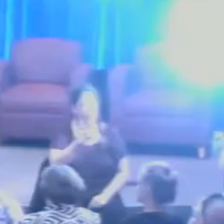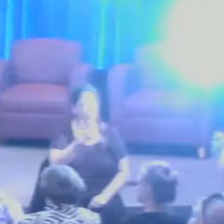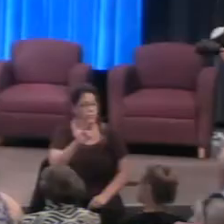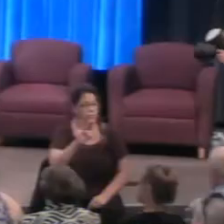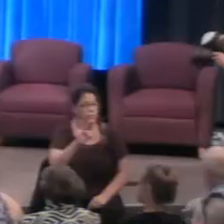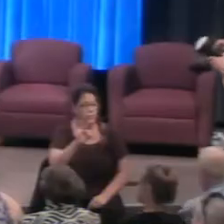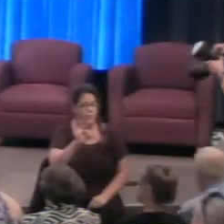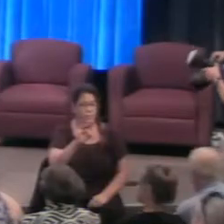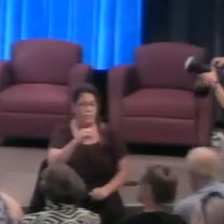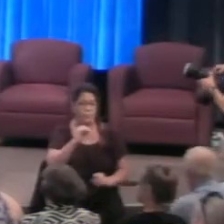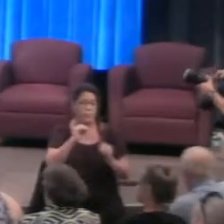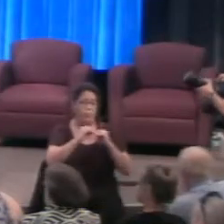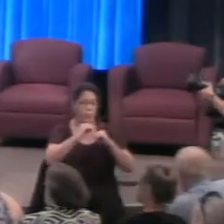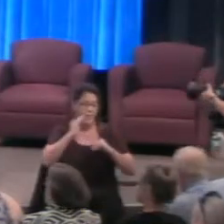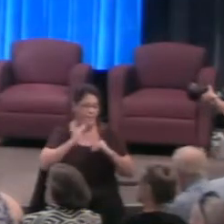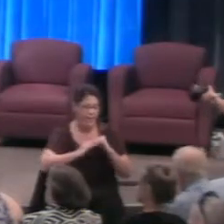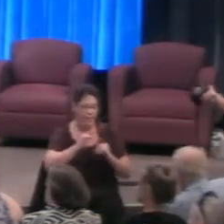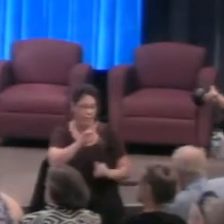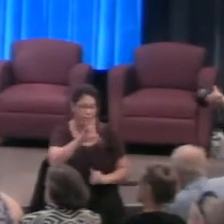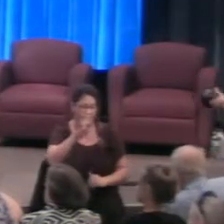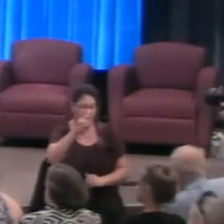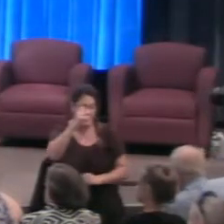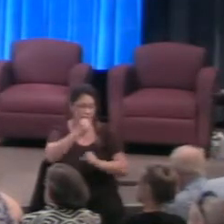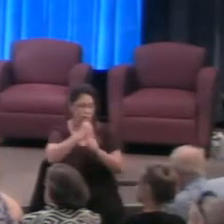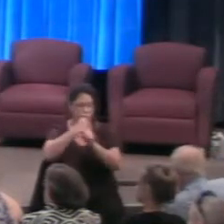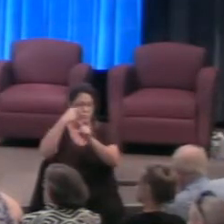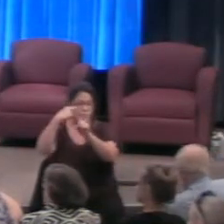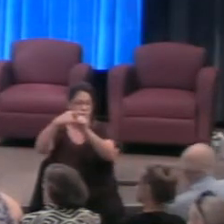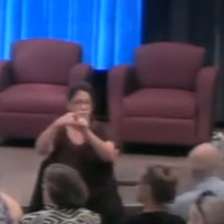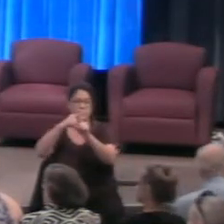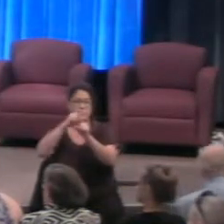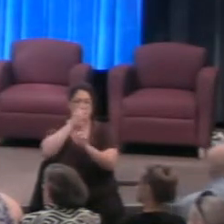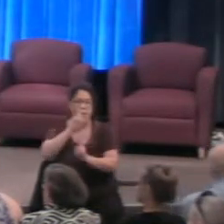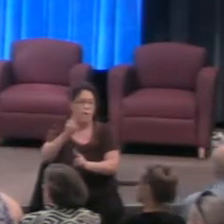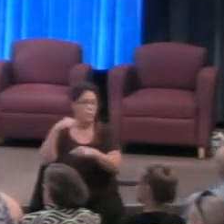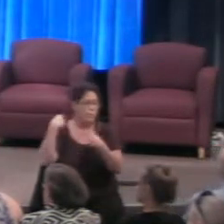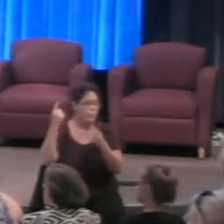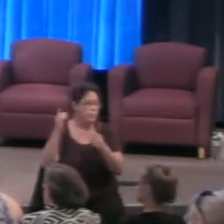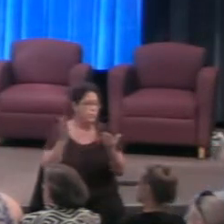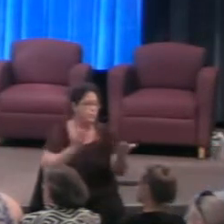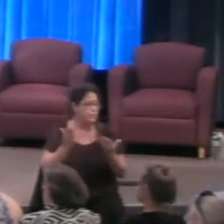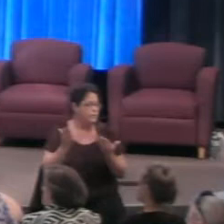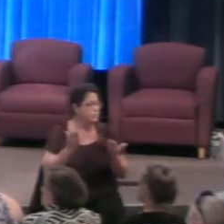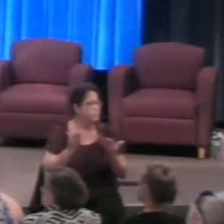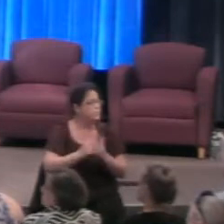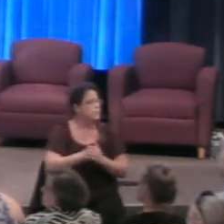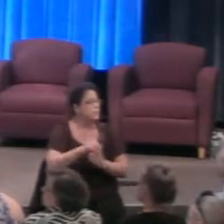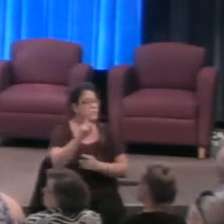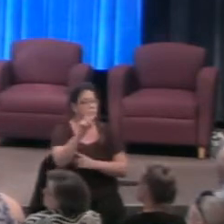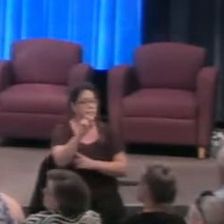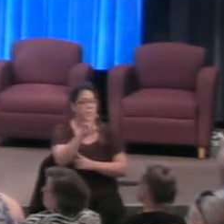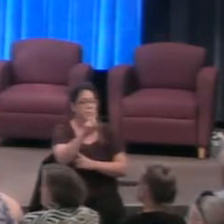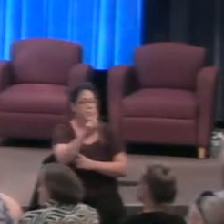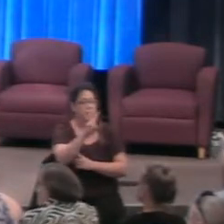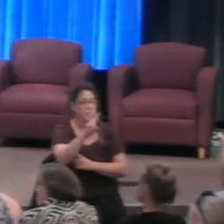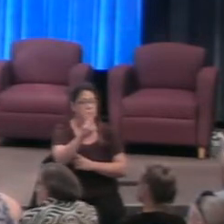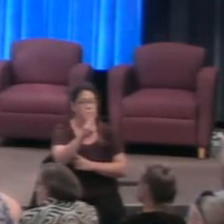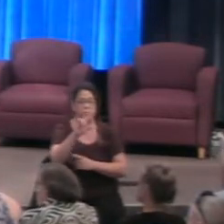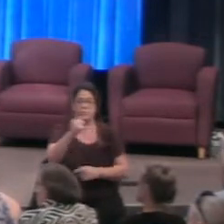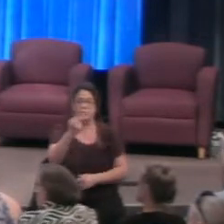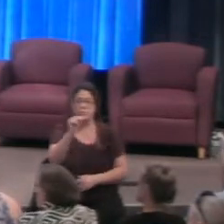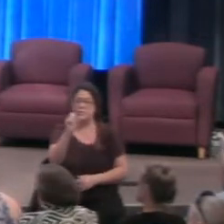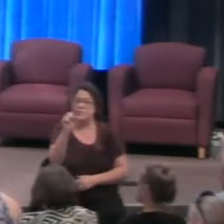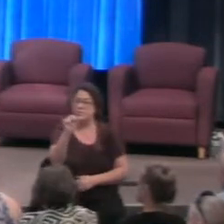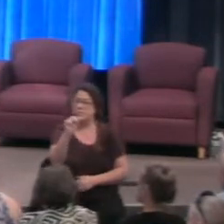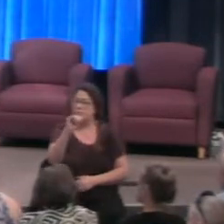37 years of faithful and honorable service. The presiding officer for today's ceremony is Mr. Donald W. Thompson, Jr.,